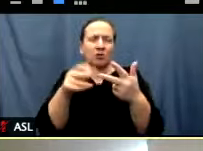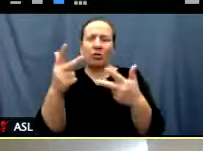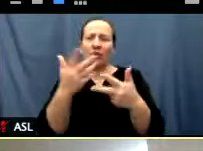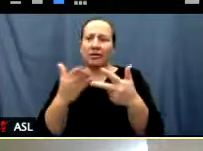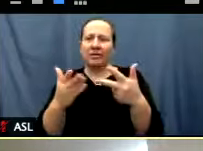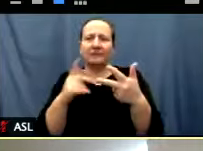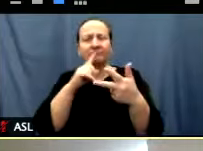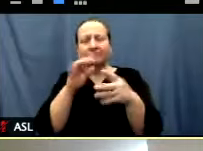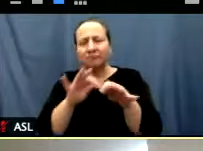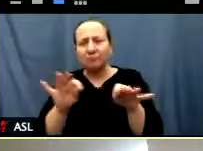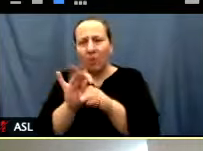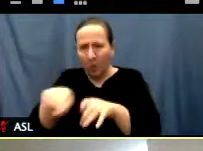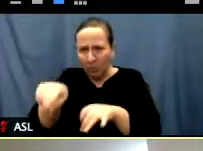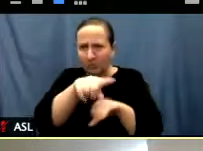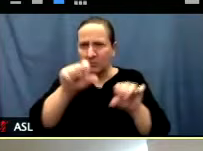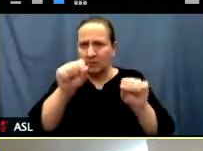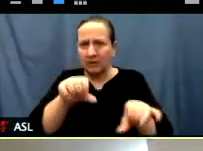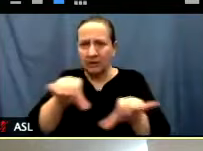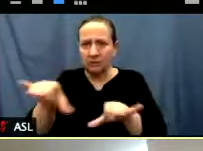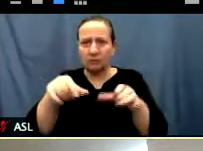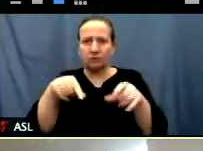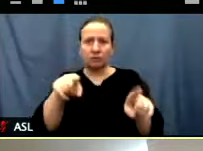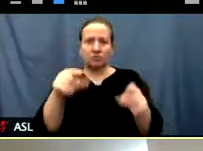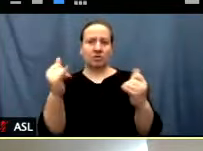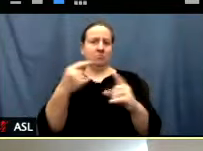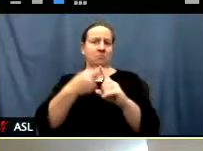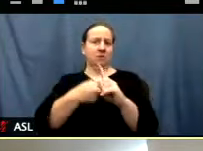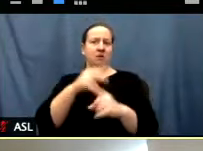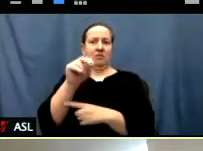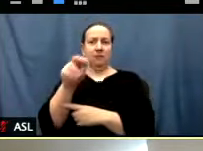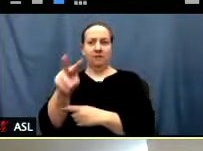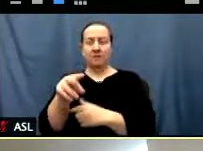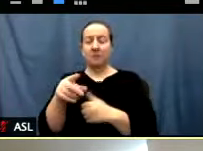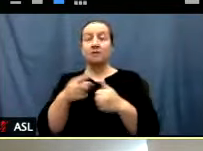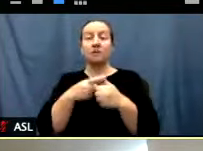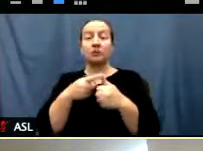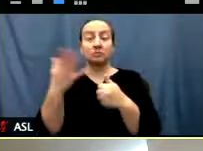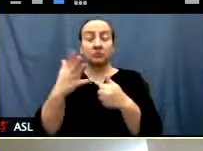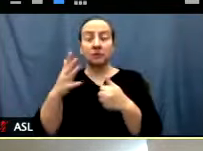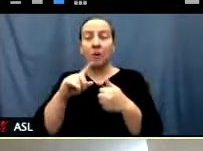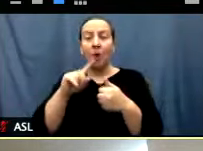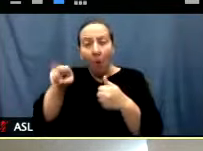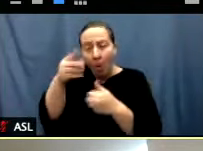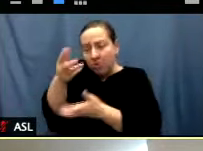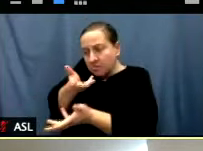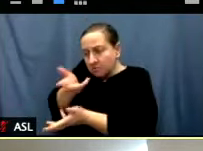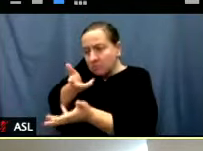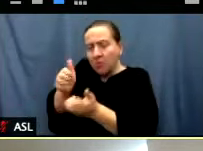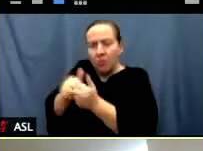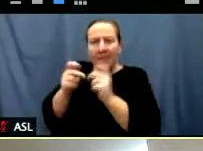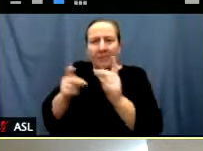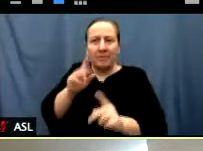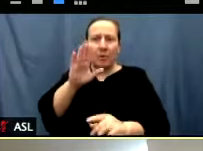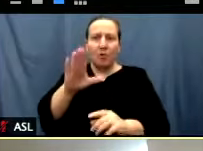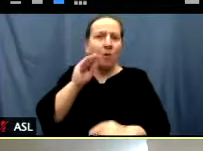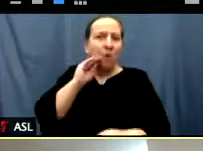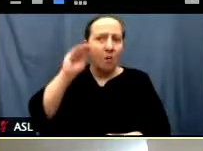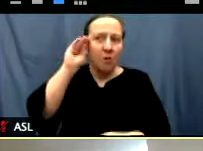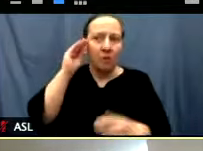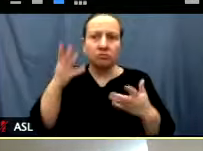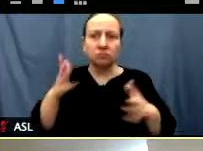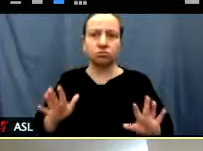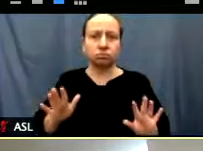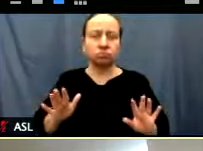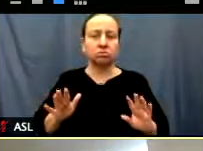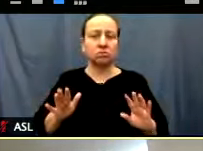during the month of November. First, interact only with those in your household. We understand how difficult